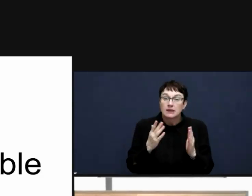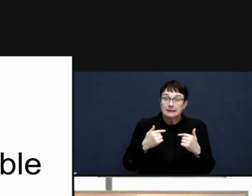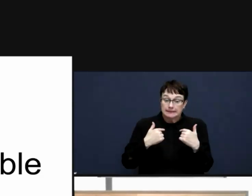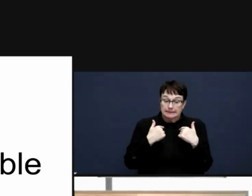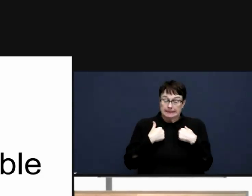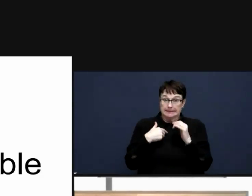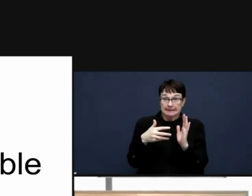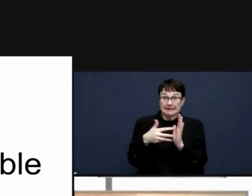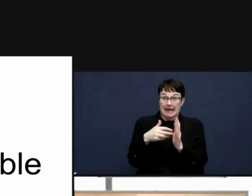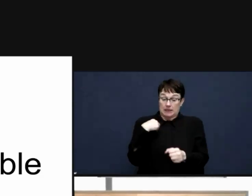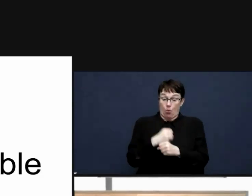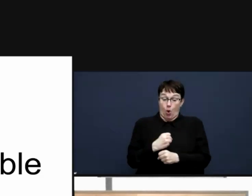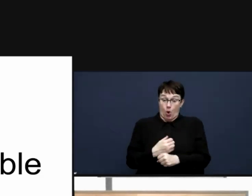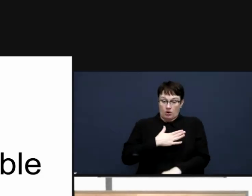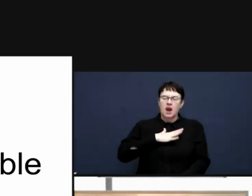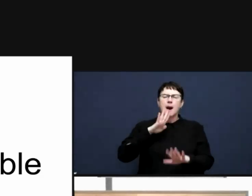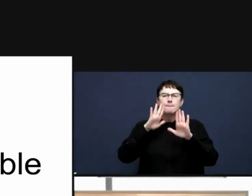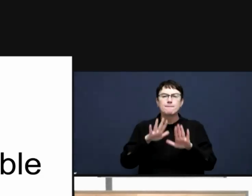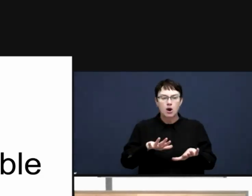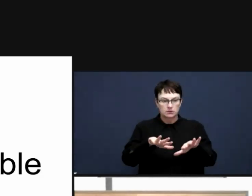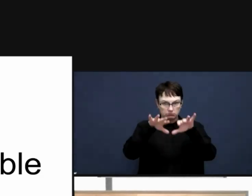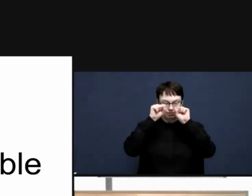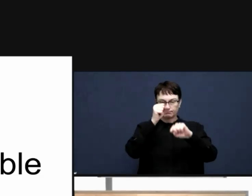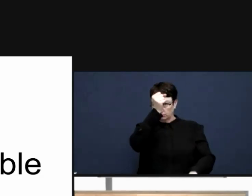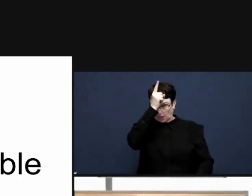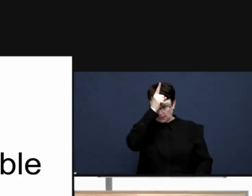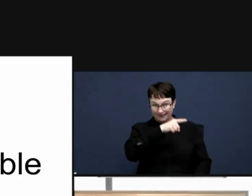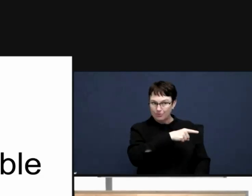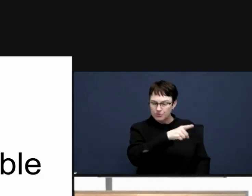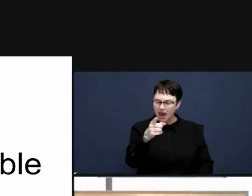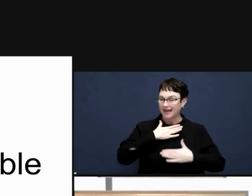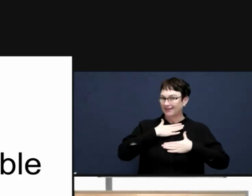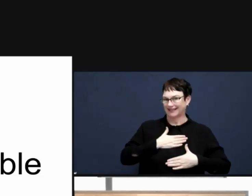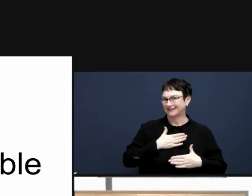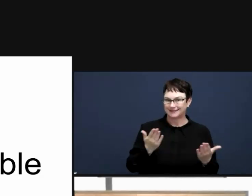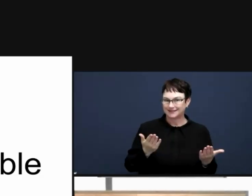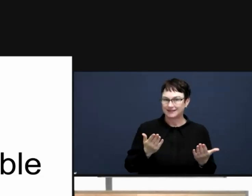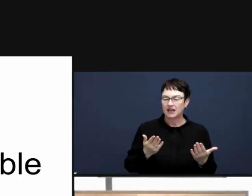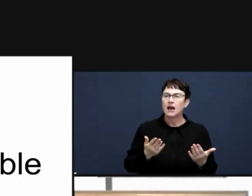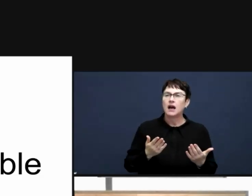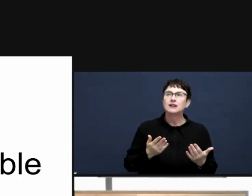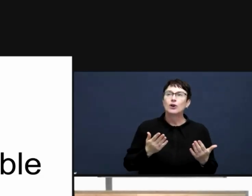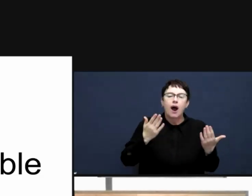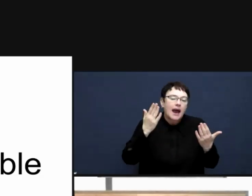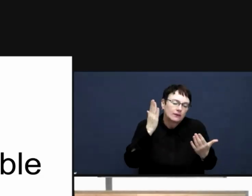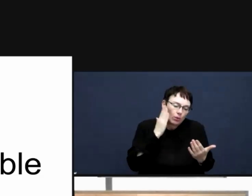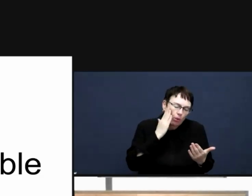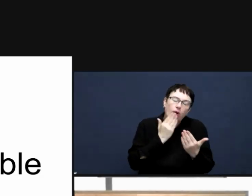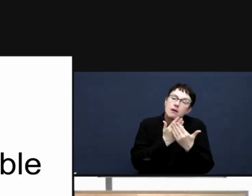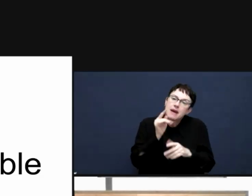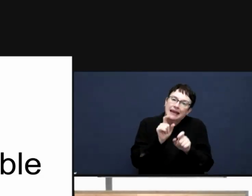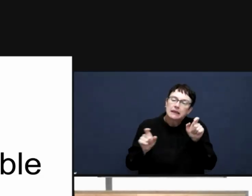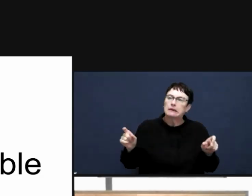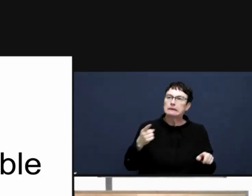understand the standards, because that is what sometimes irritates me when people says it's difficult to read the standard. Yes, it is, but you can't just open it